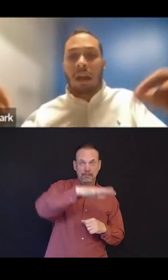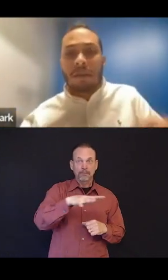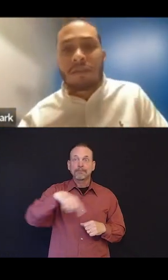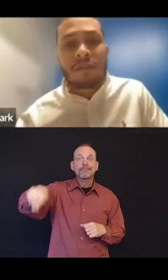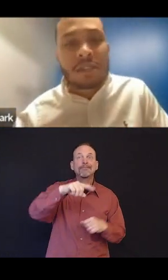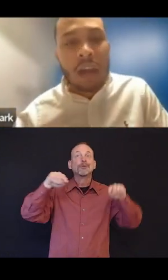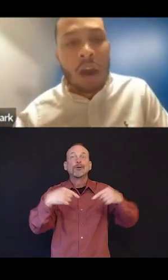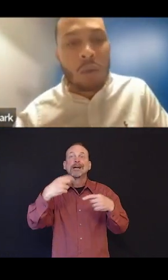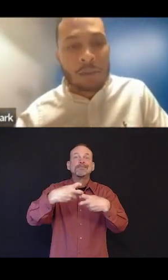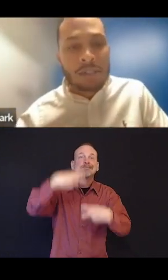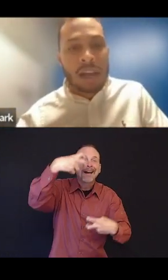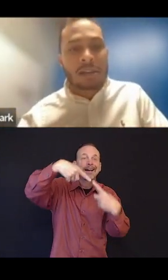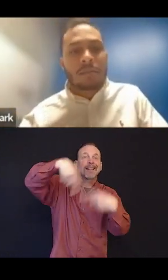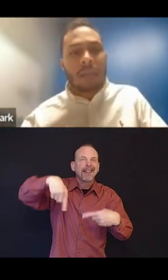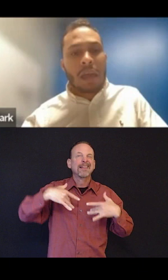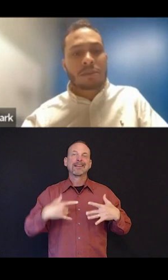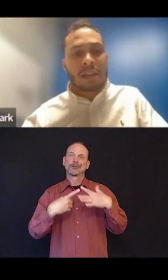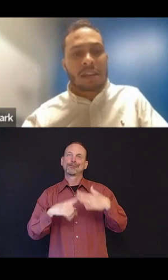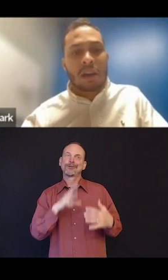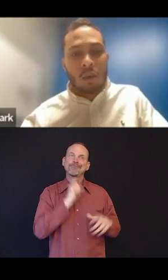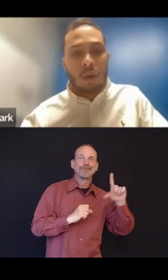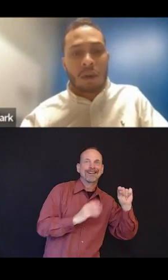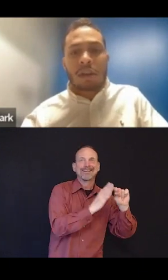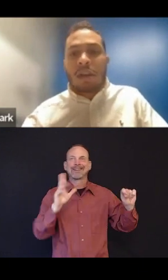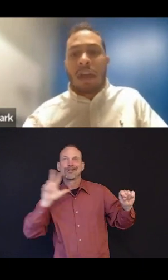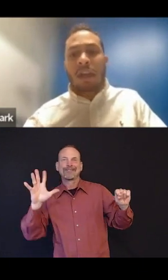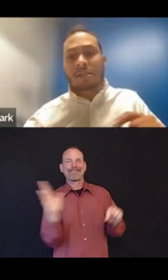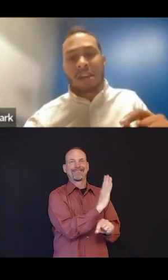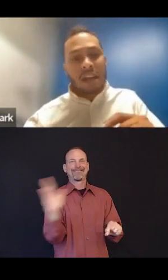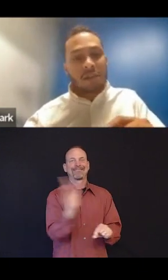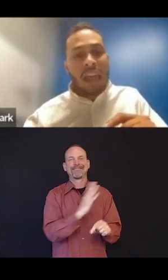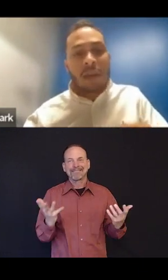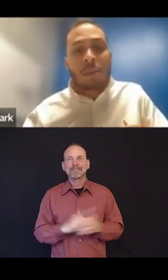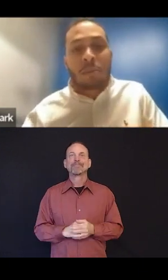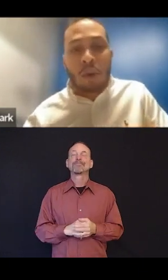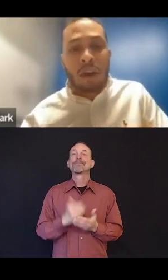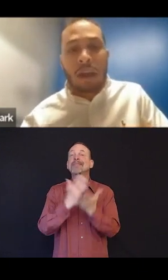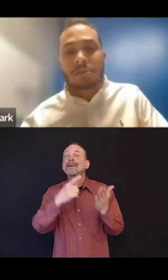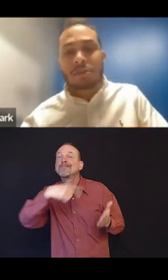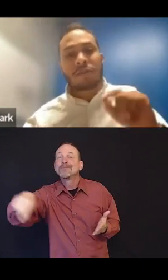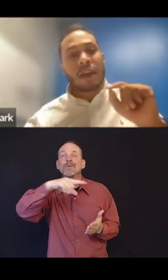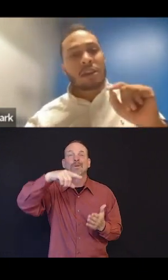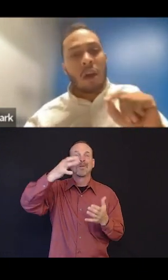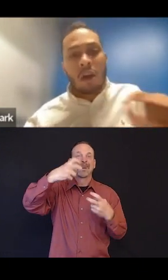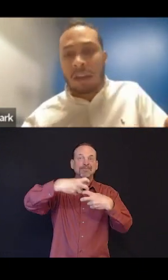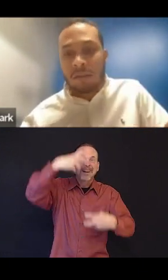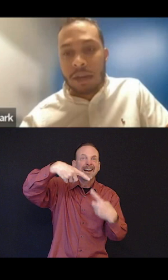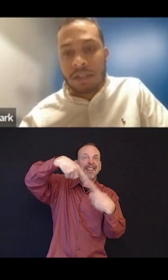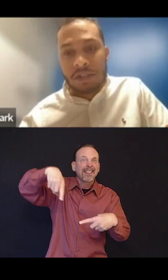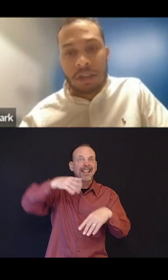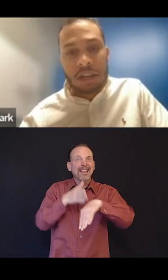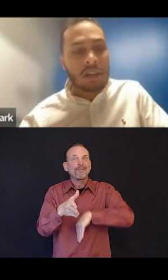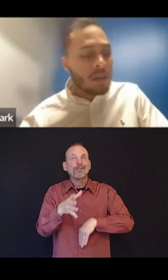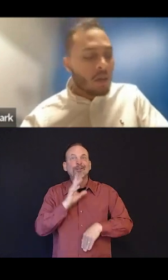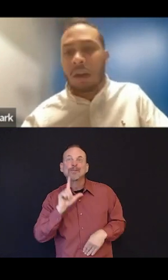account? If you visit our website, abletoday.org, and check out the ABLE programs, you'll find all the